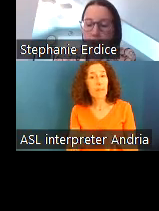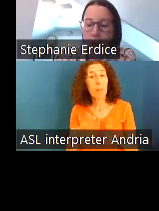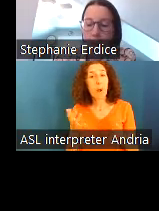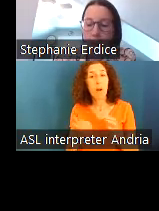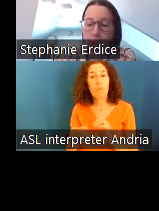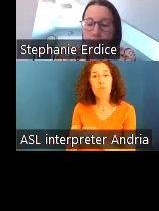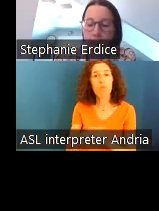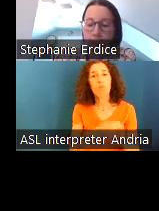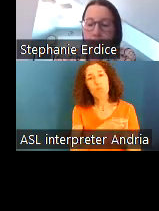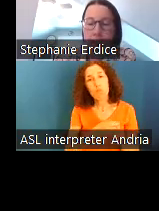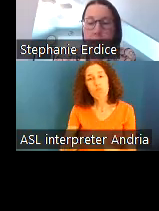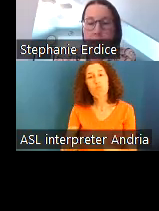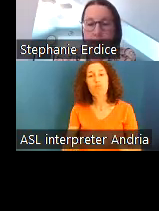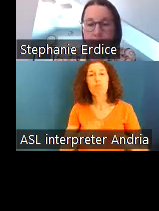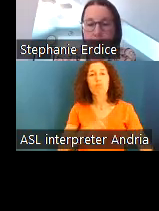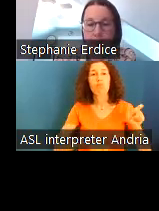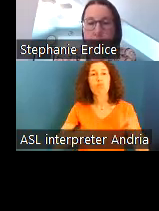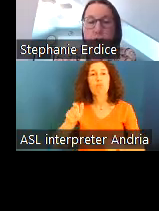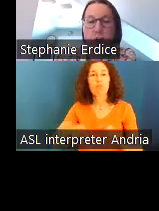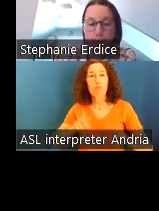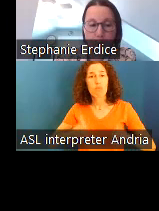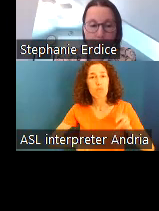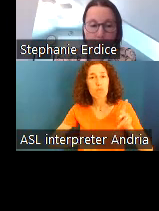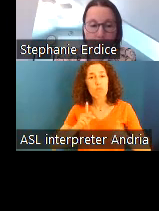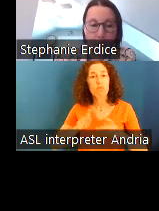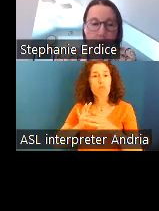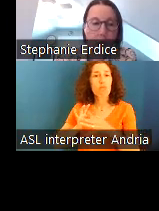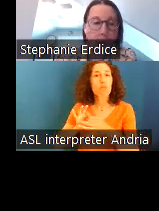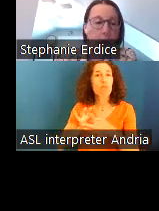really talks about ethics connection to